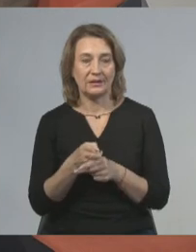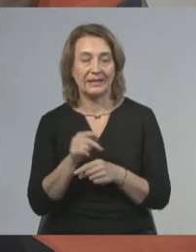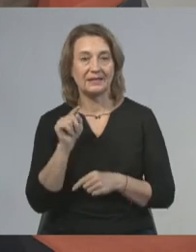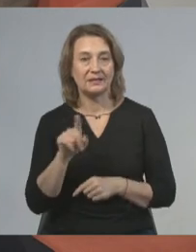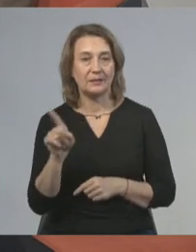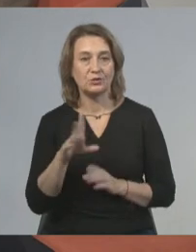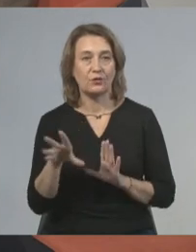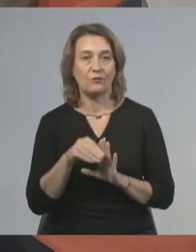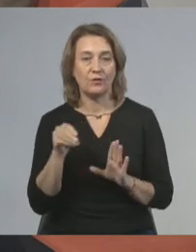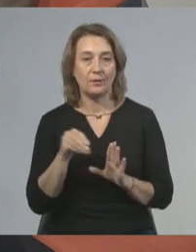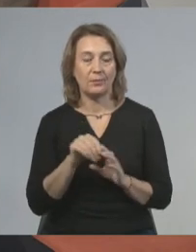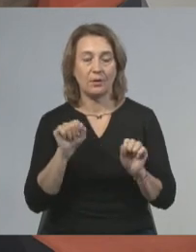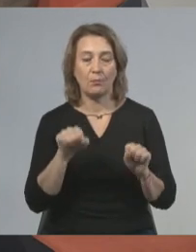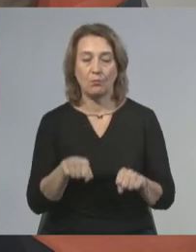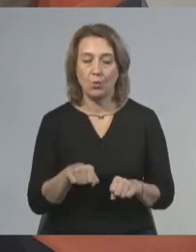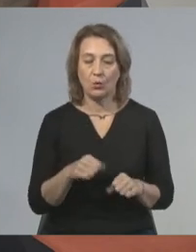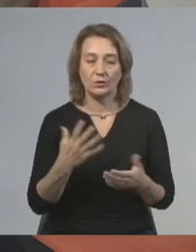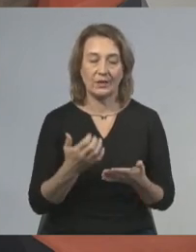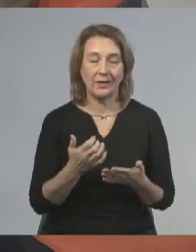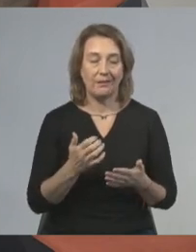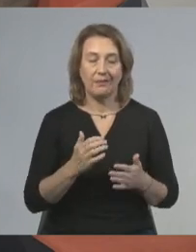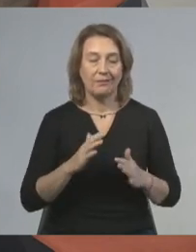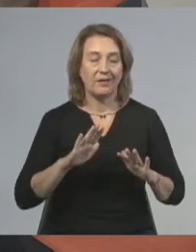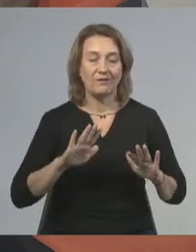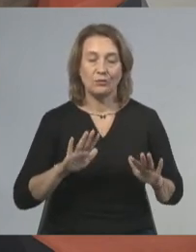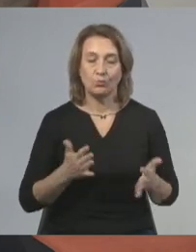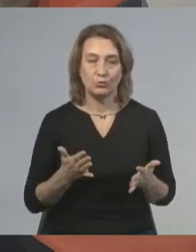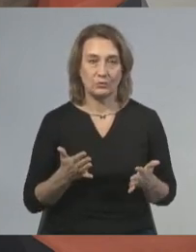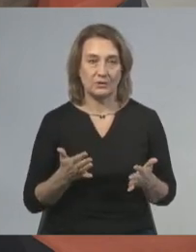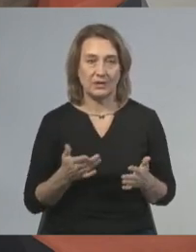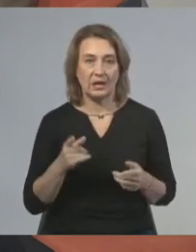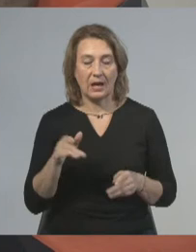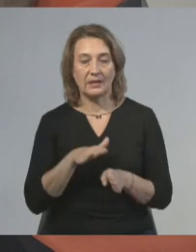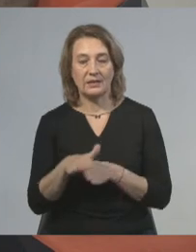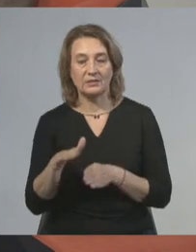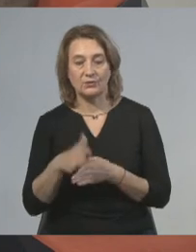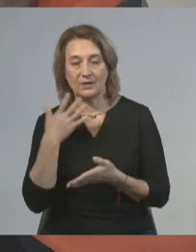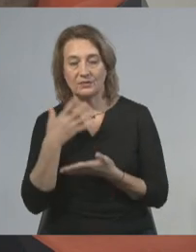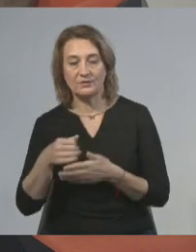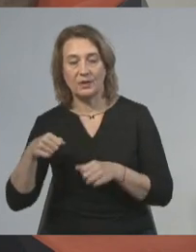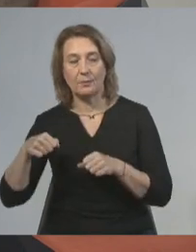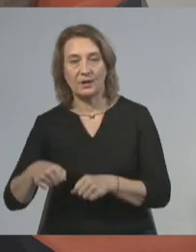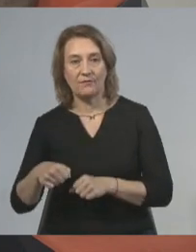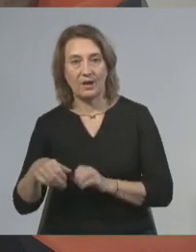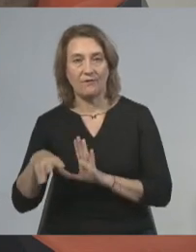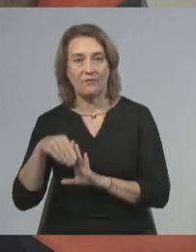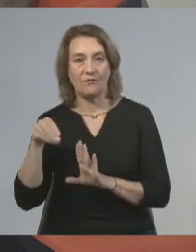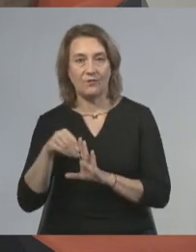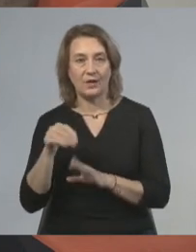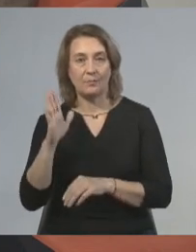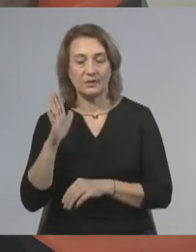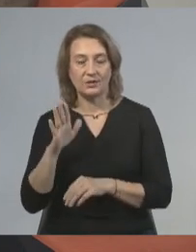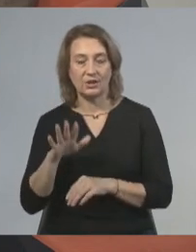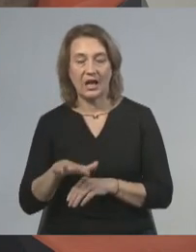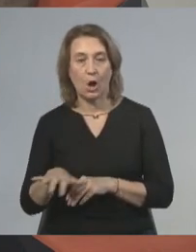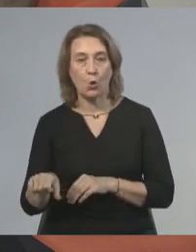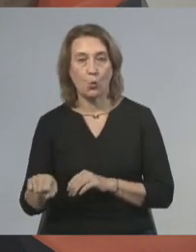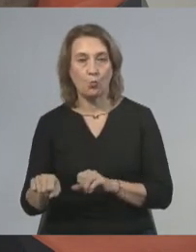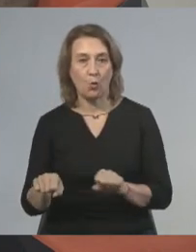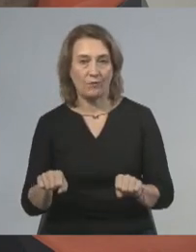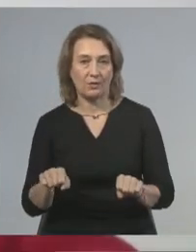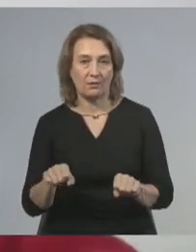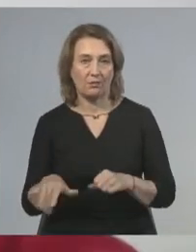or challenges related to elections during lockdown or might it be an opportunity